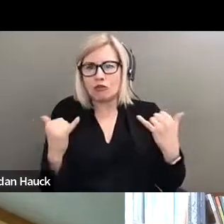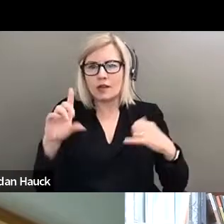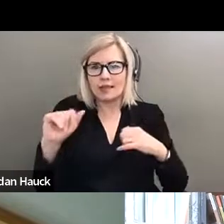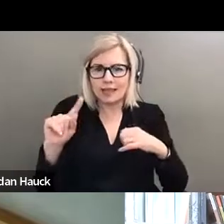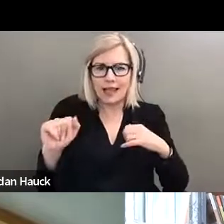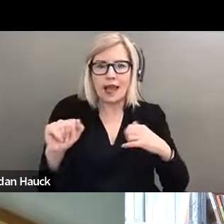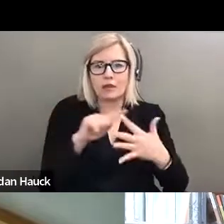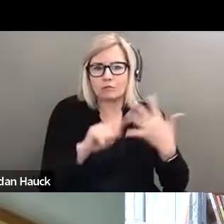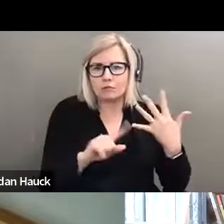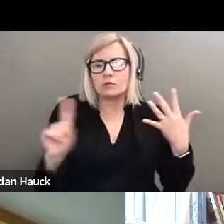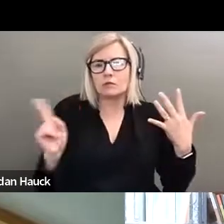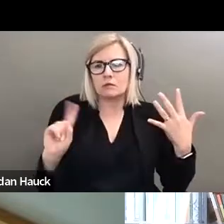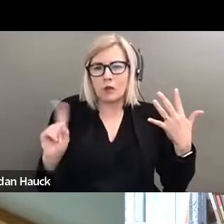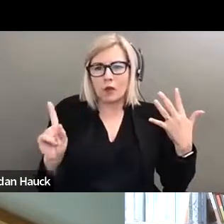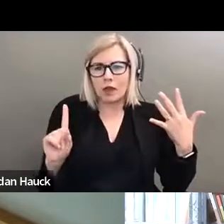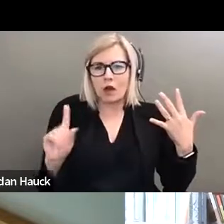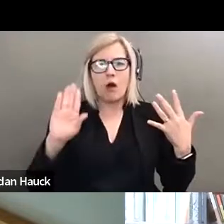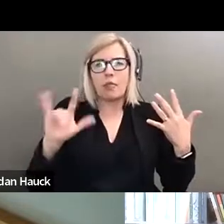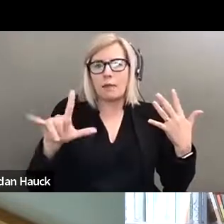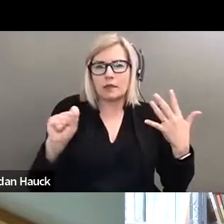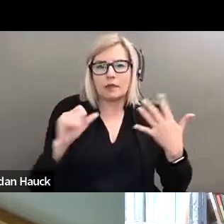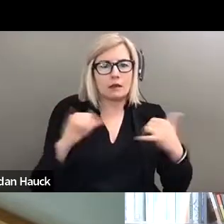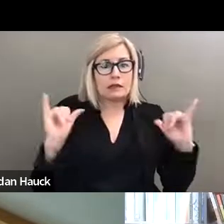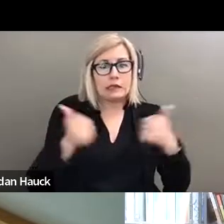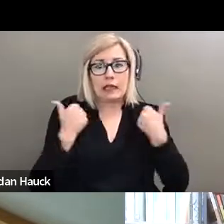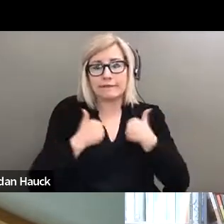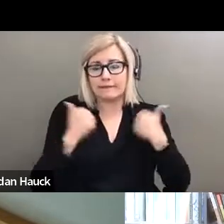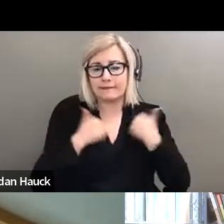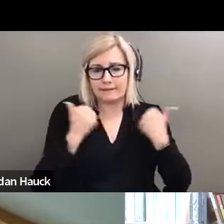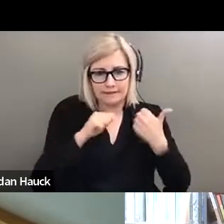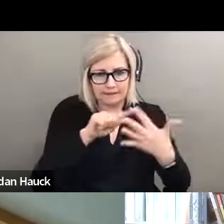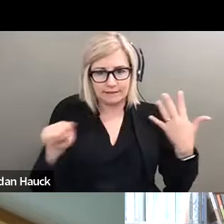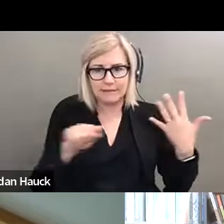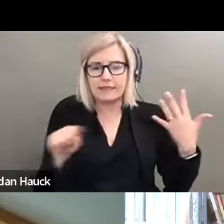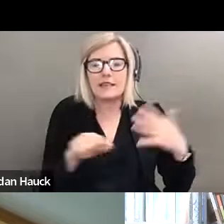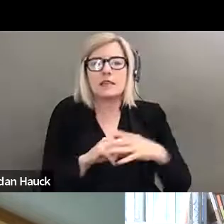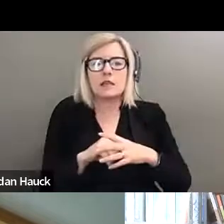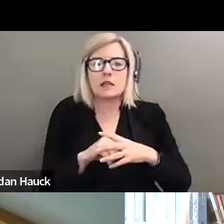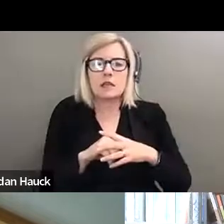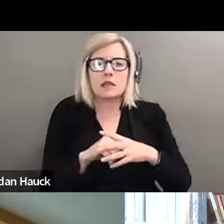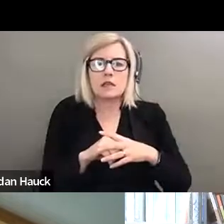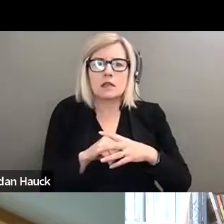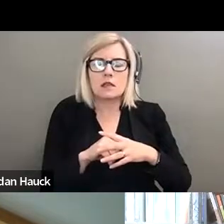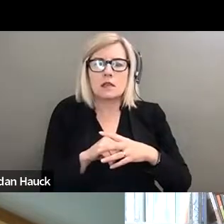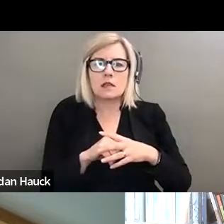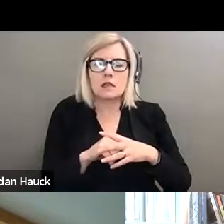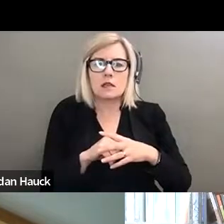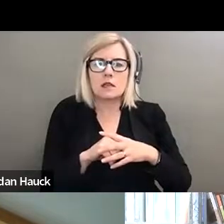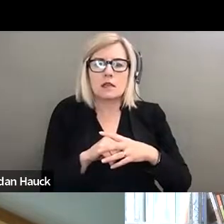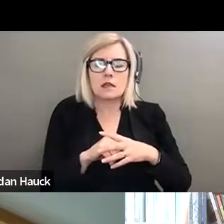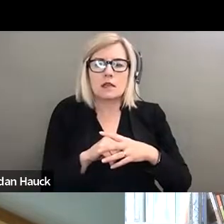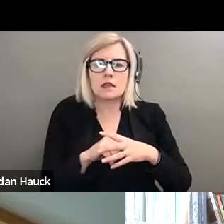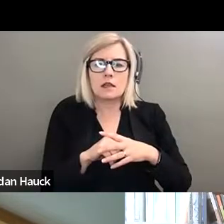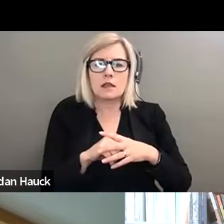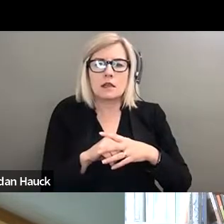of where they're, all the bills that are still alive are. There was a